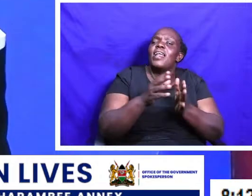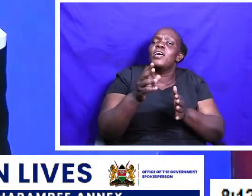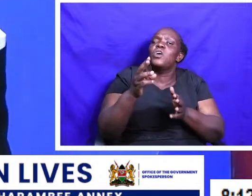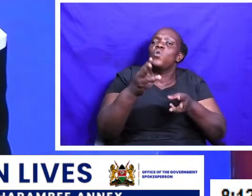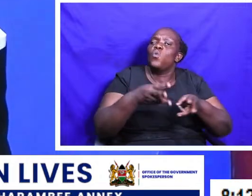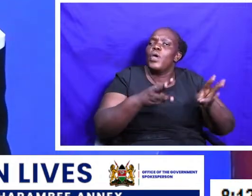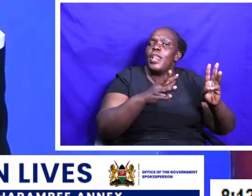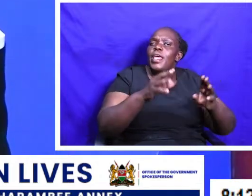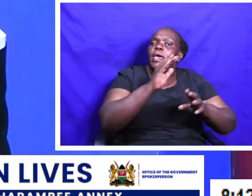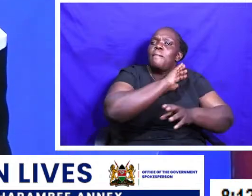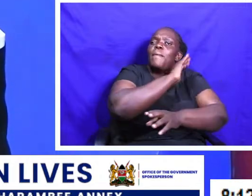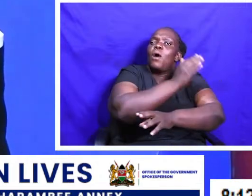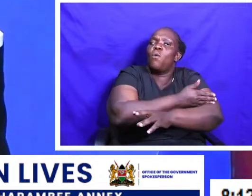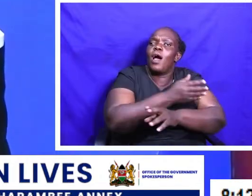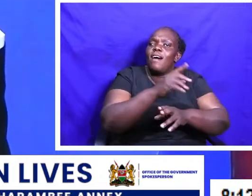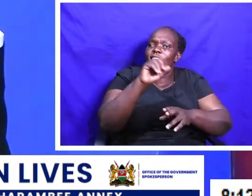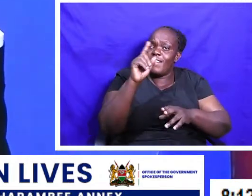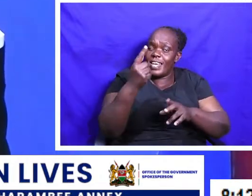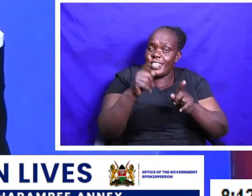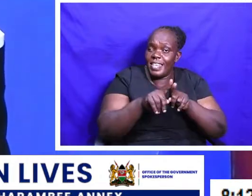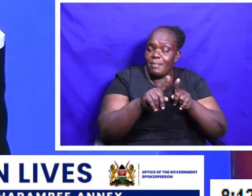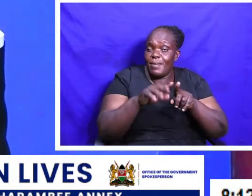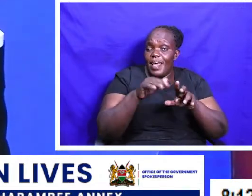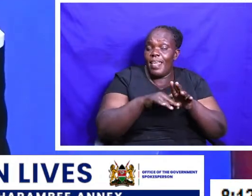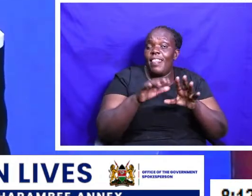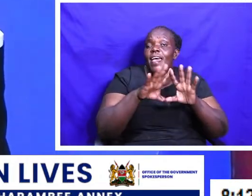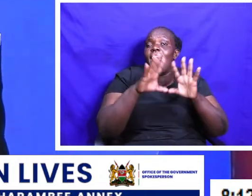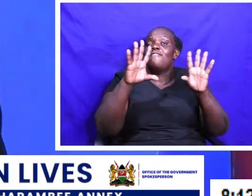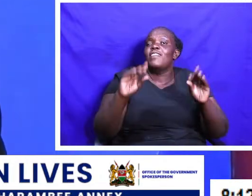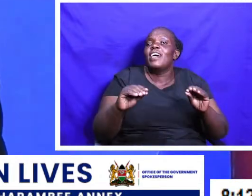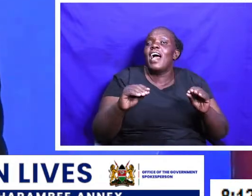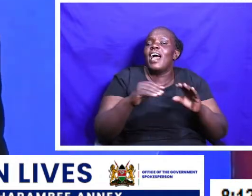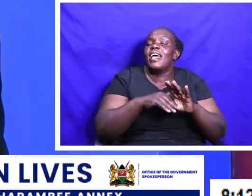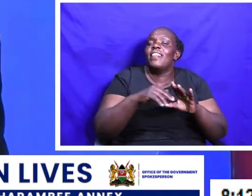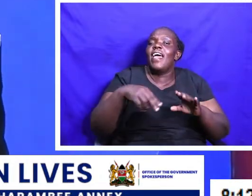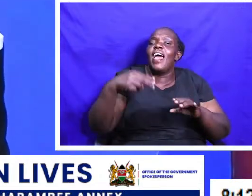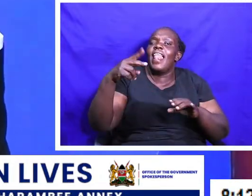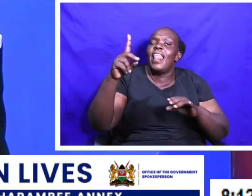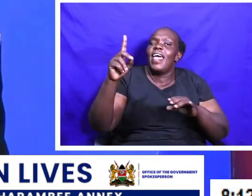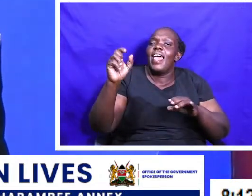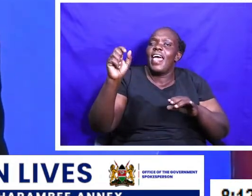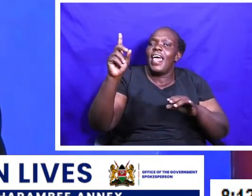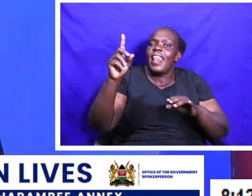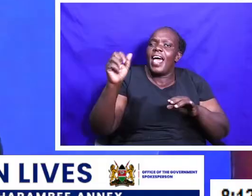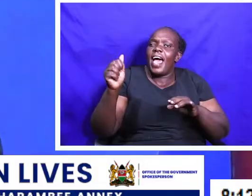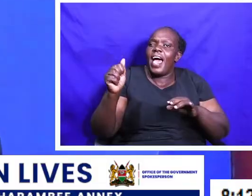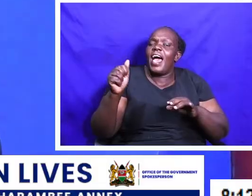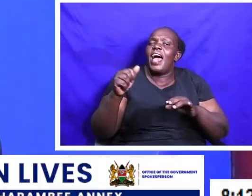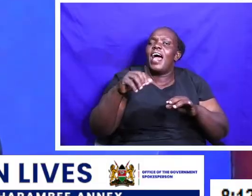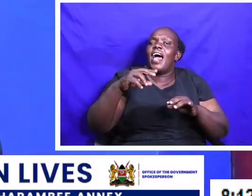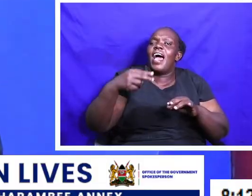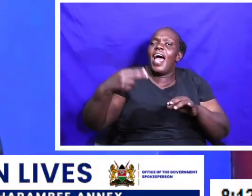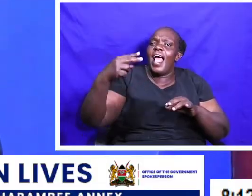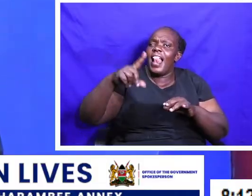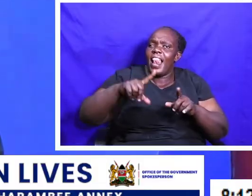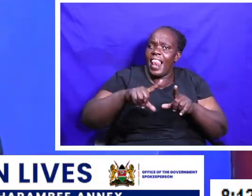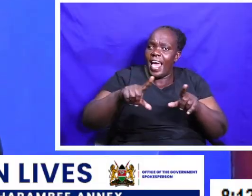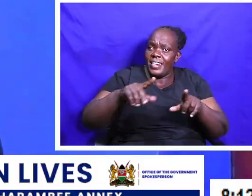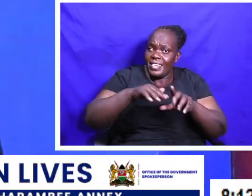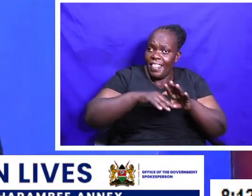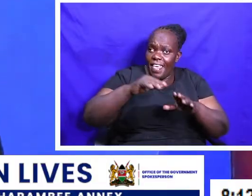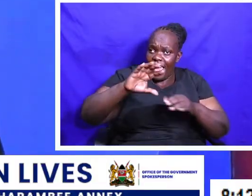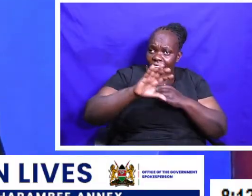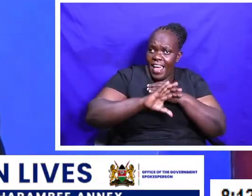power, hybrid. The first one actually on the continent, in an island called Ndeda. Now Ndeda Island, like many islands